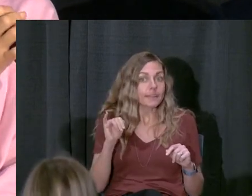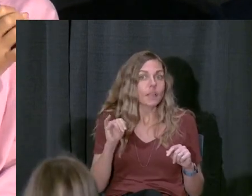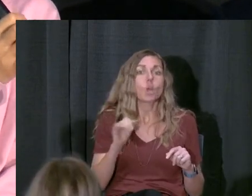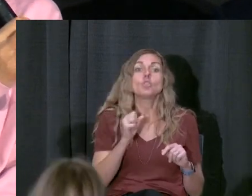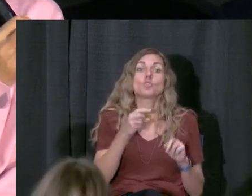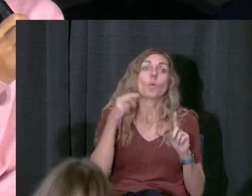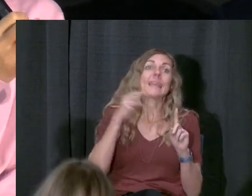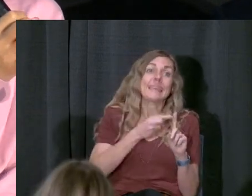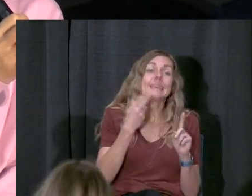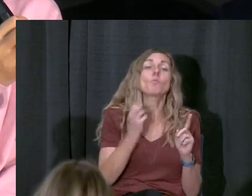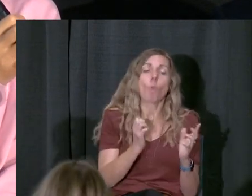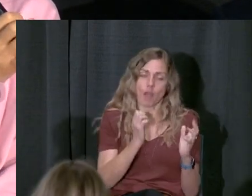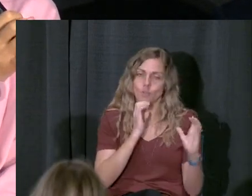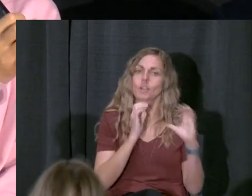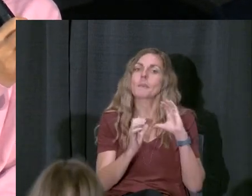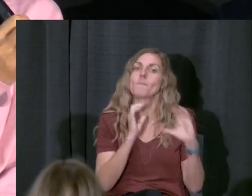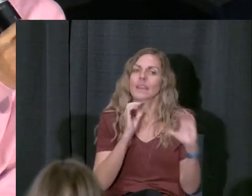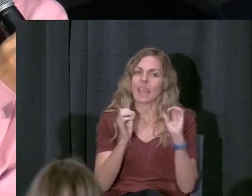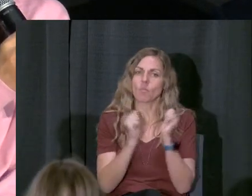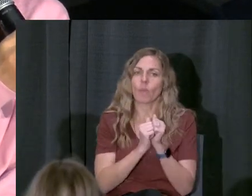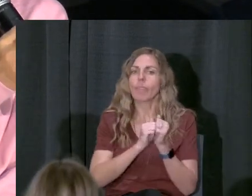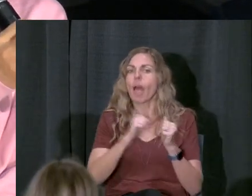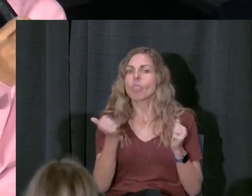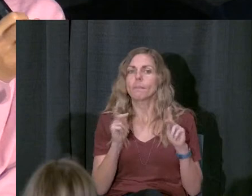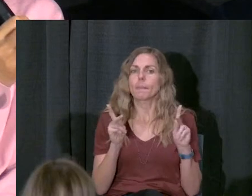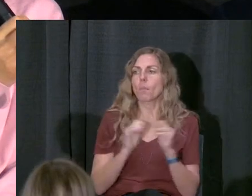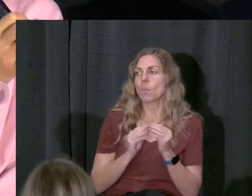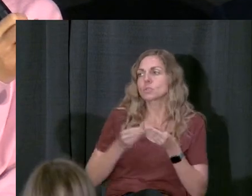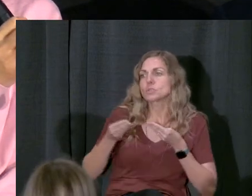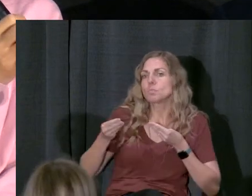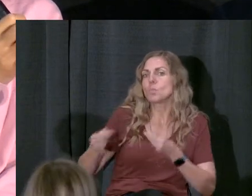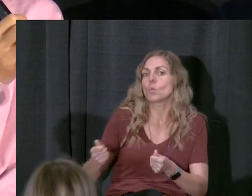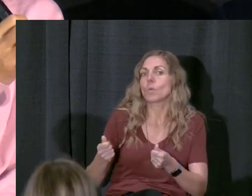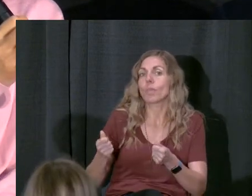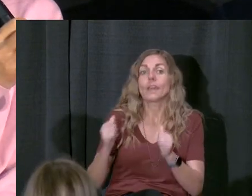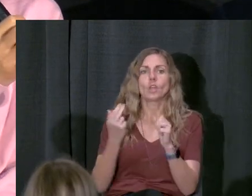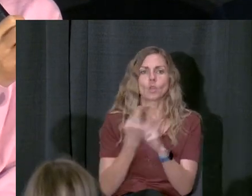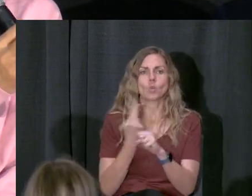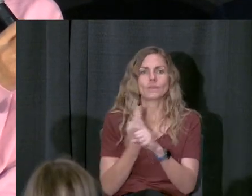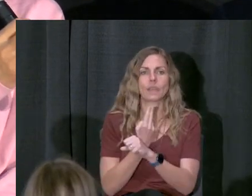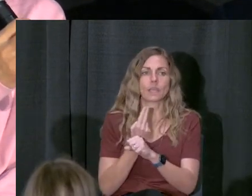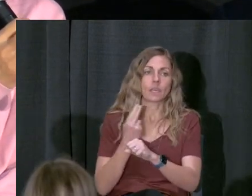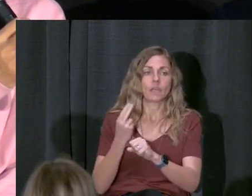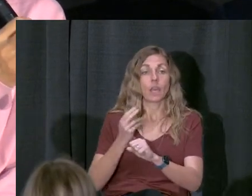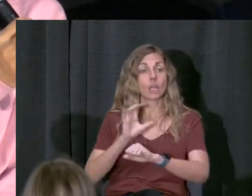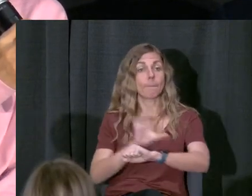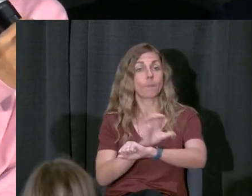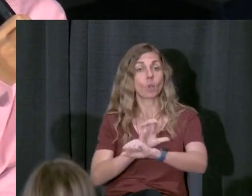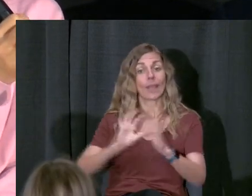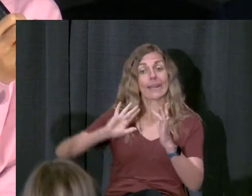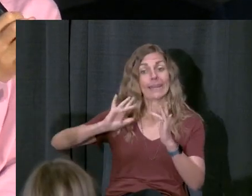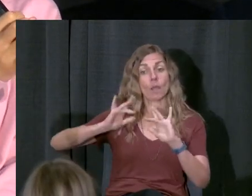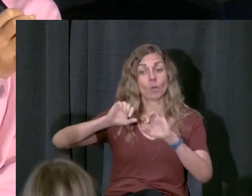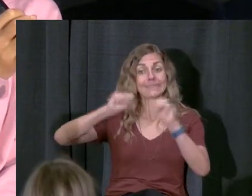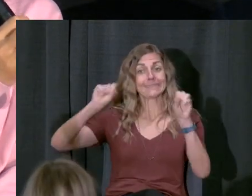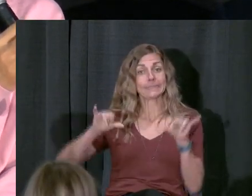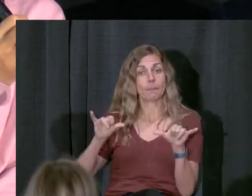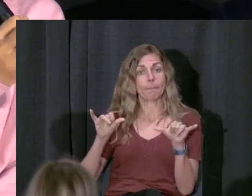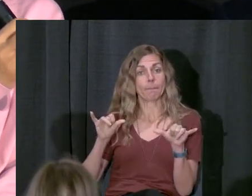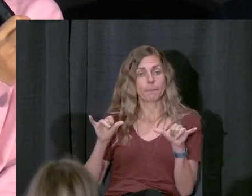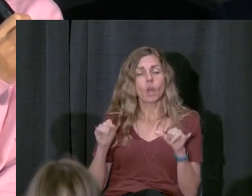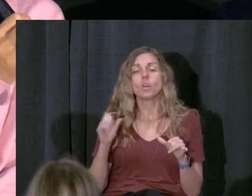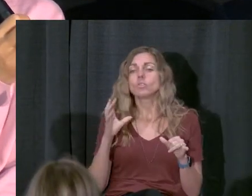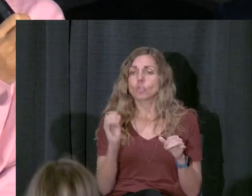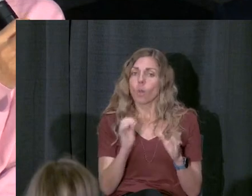to communicate with others more smoothly using the computing network system. So it led him